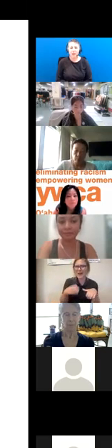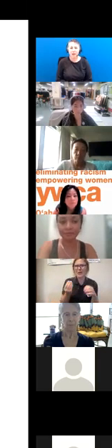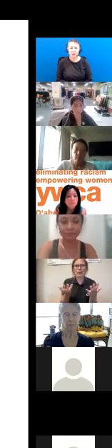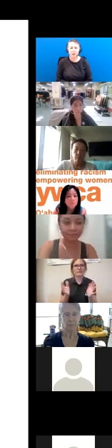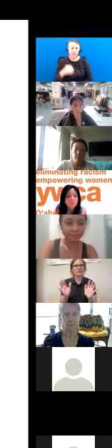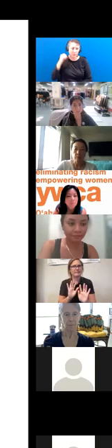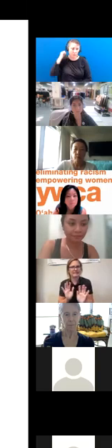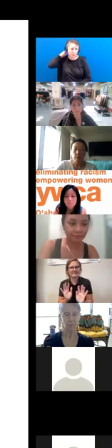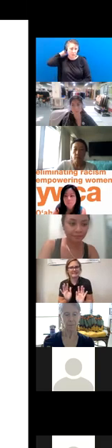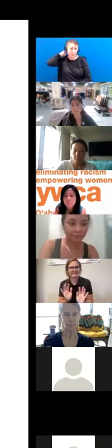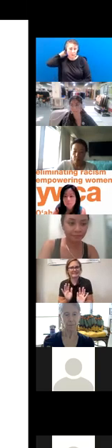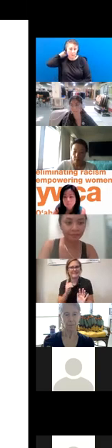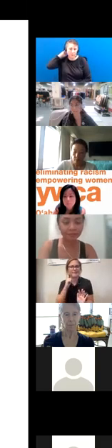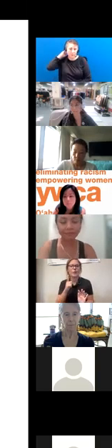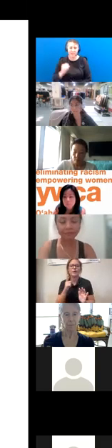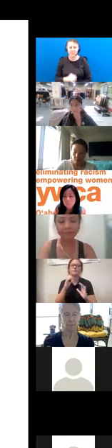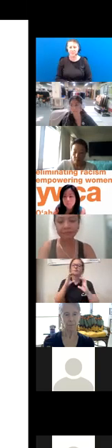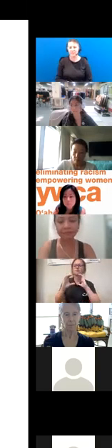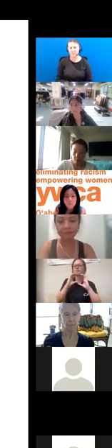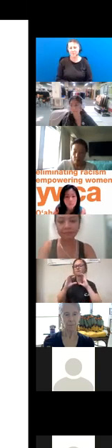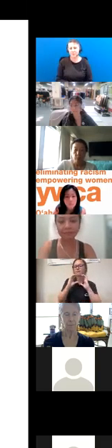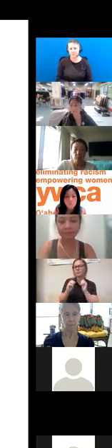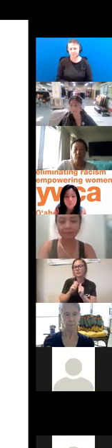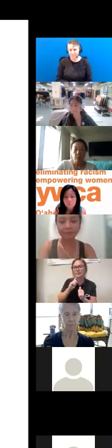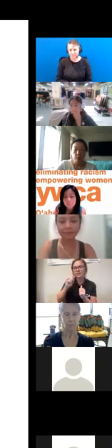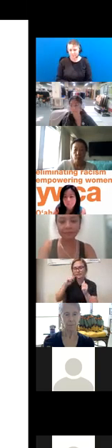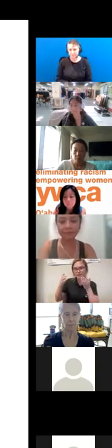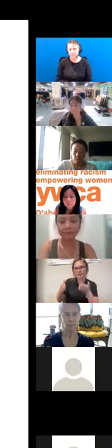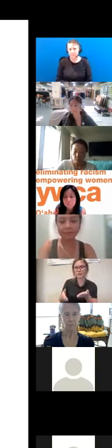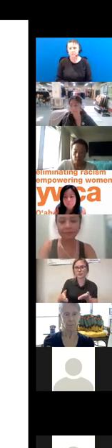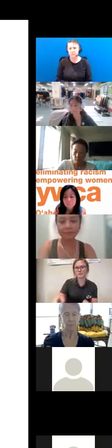So now, do's and don'ts of good communication with a deaf person.